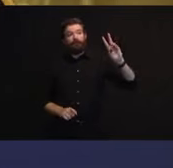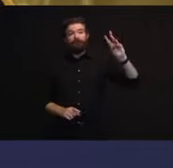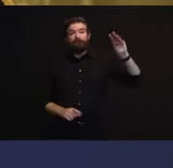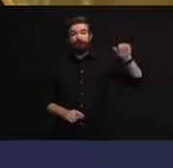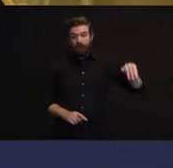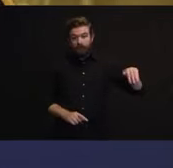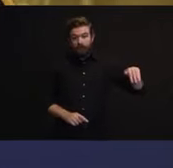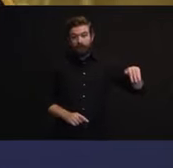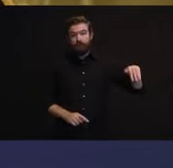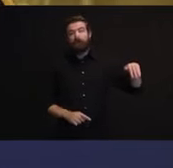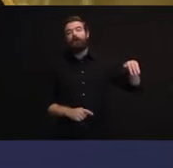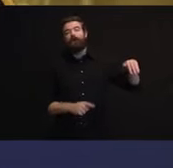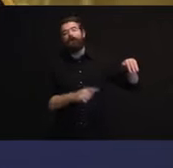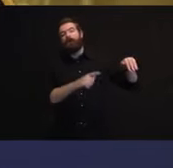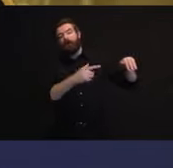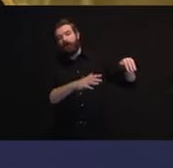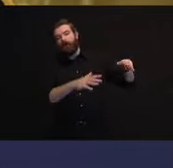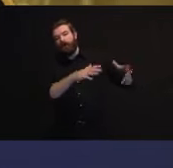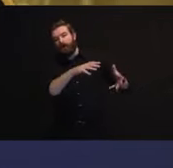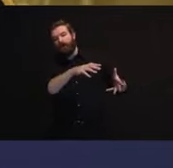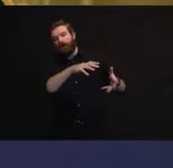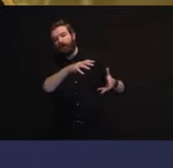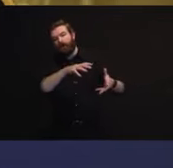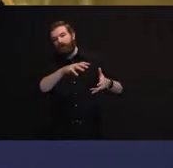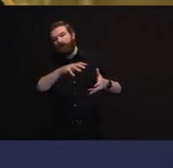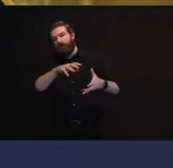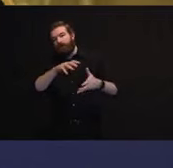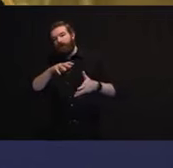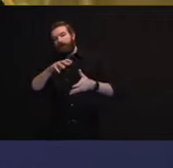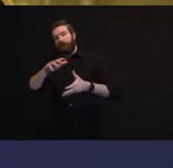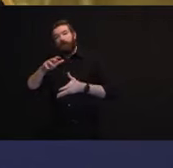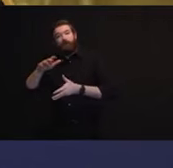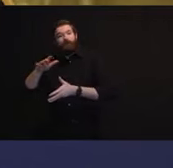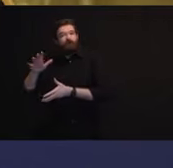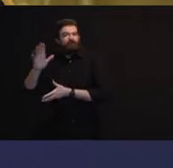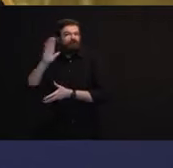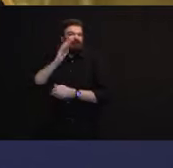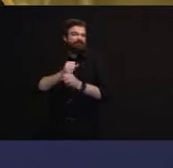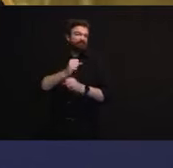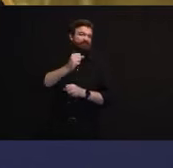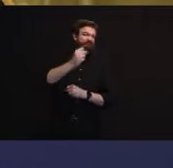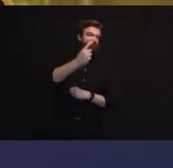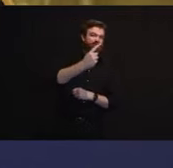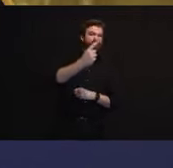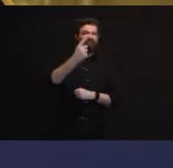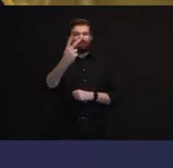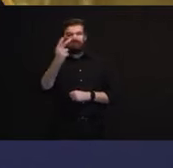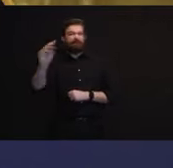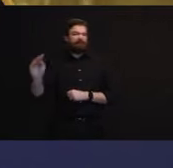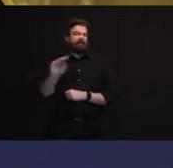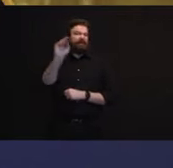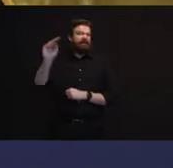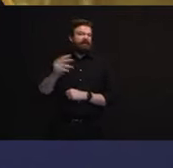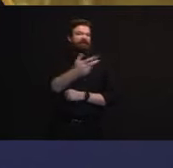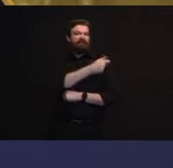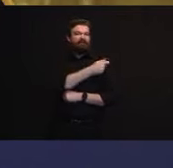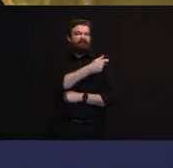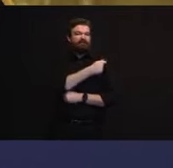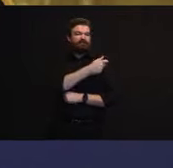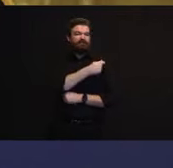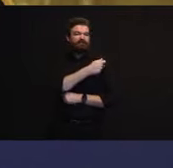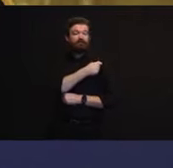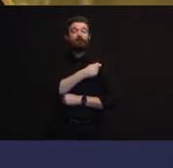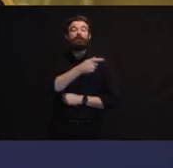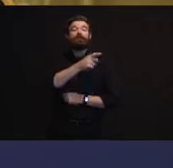December in total. And so the 76,000 is the first of what could be, I